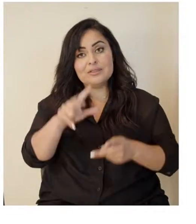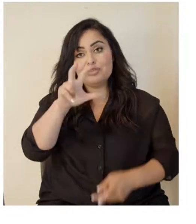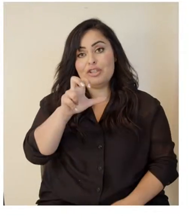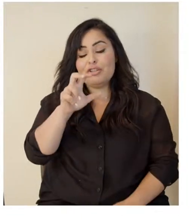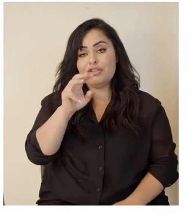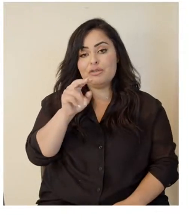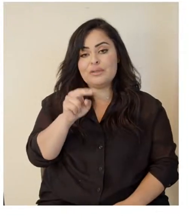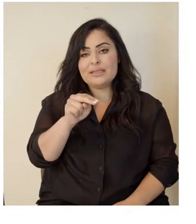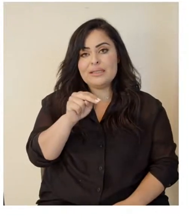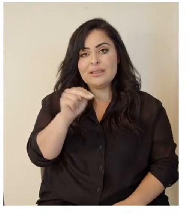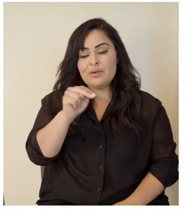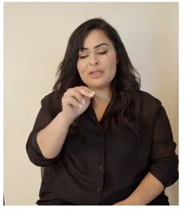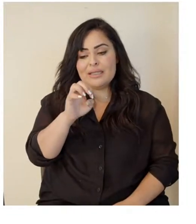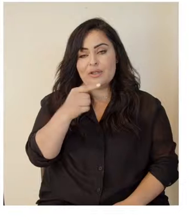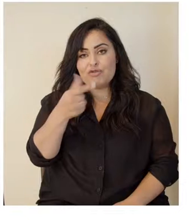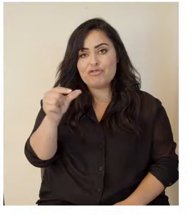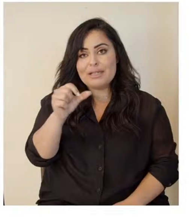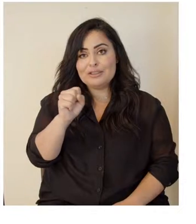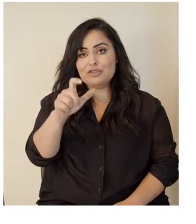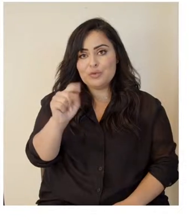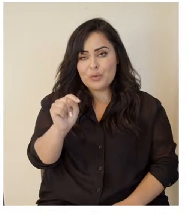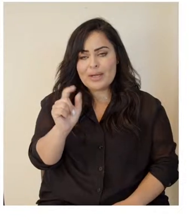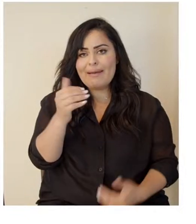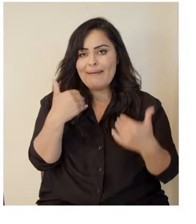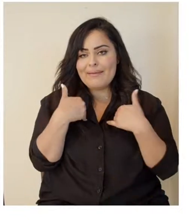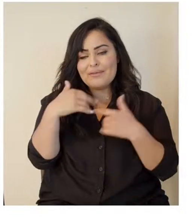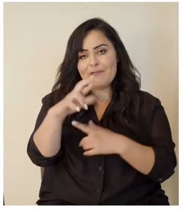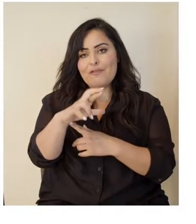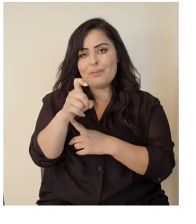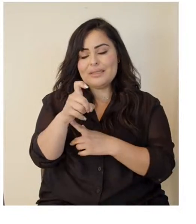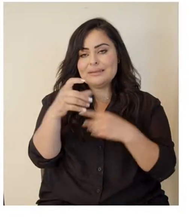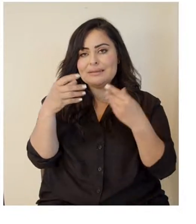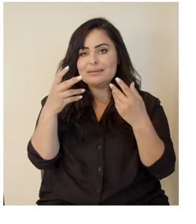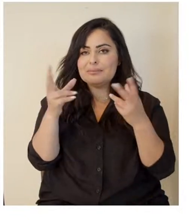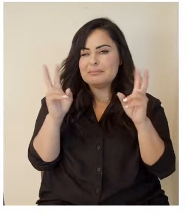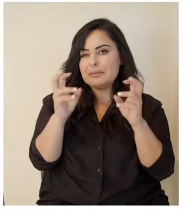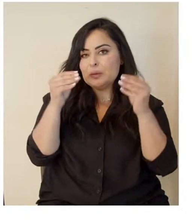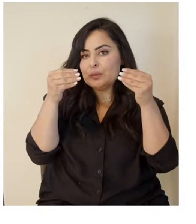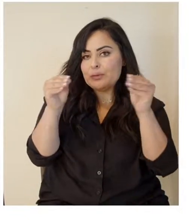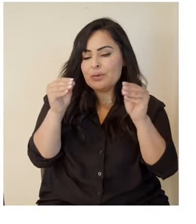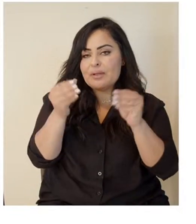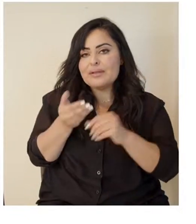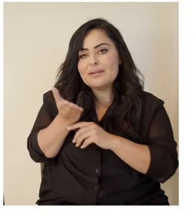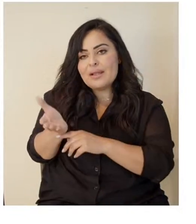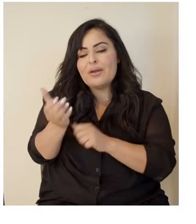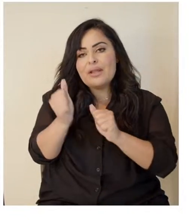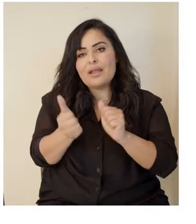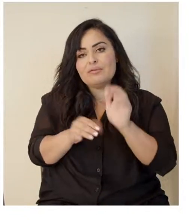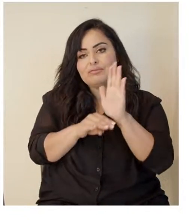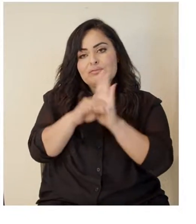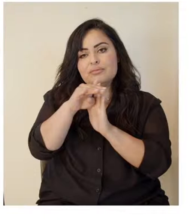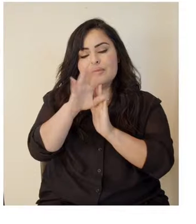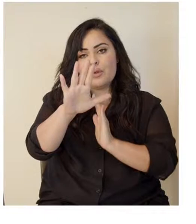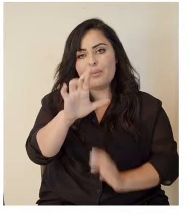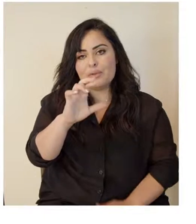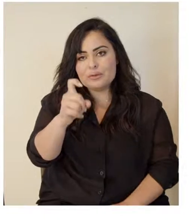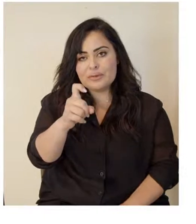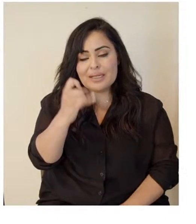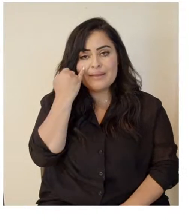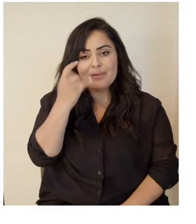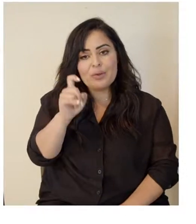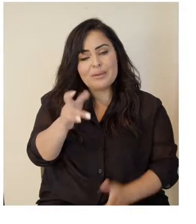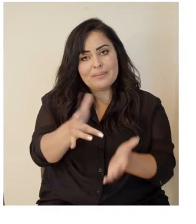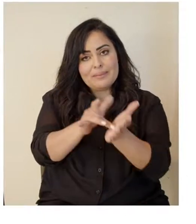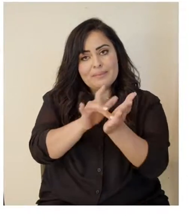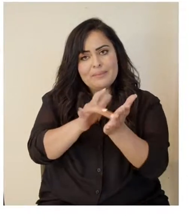East Green Street in Pasadena, there is a pharmacy on hand that can refill prescriptions. So if you need